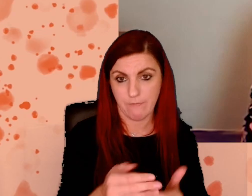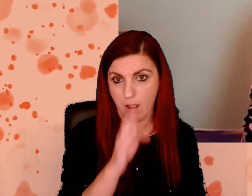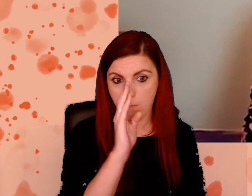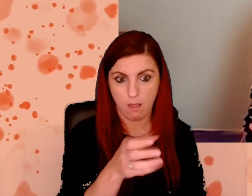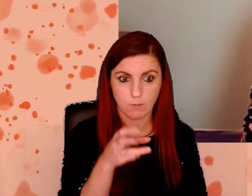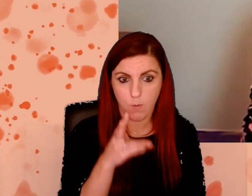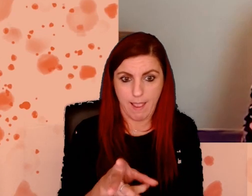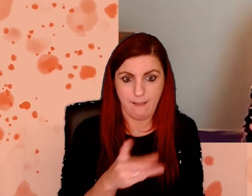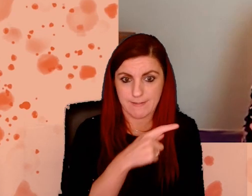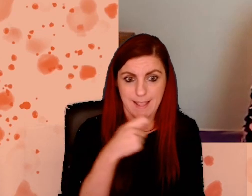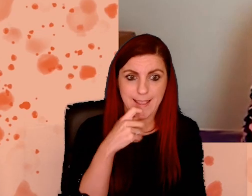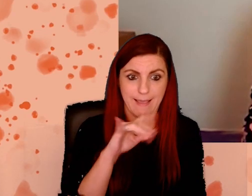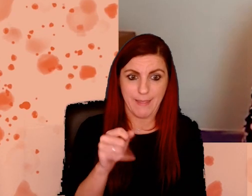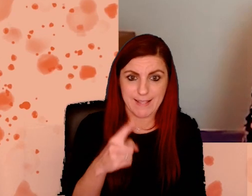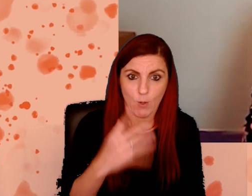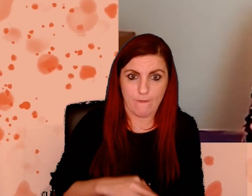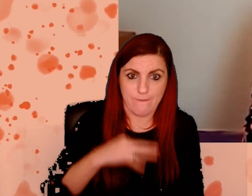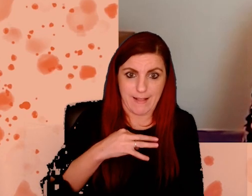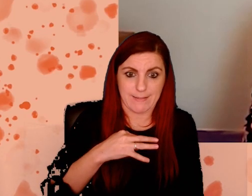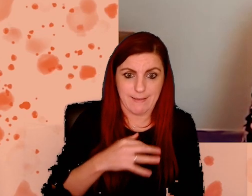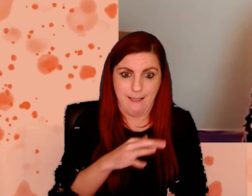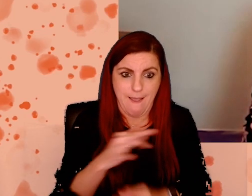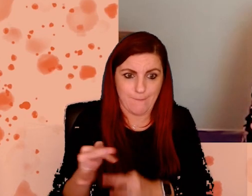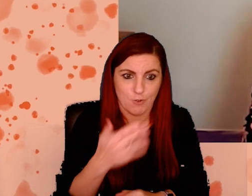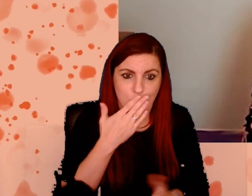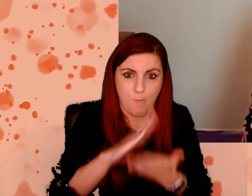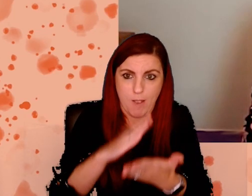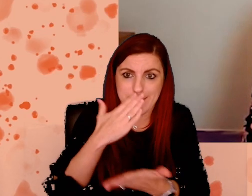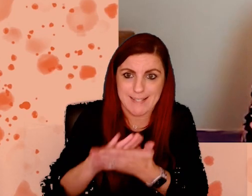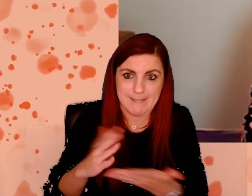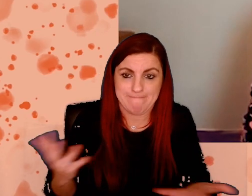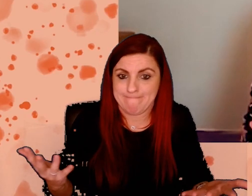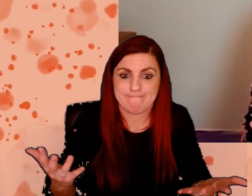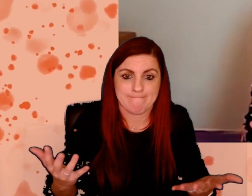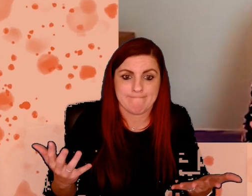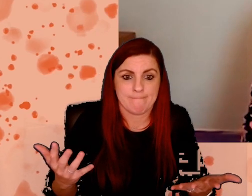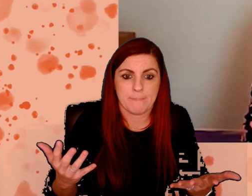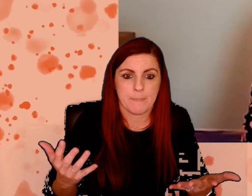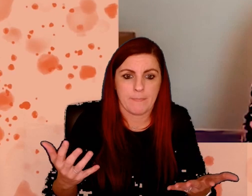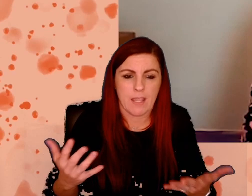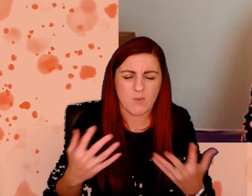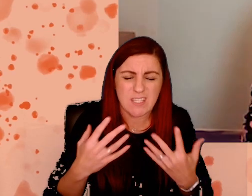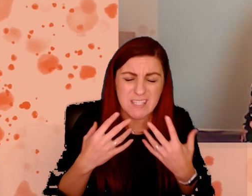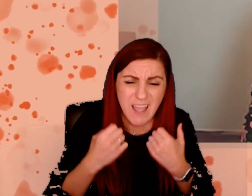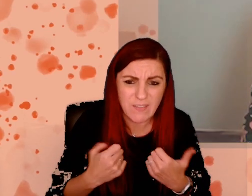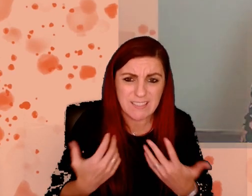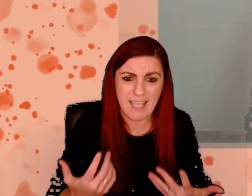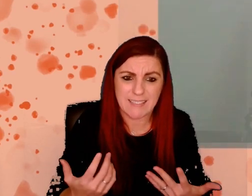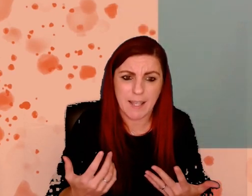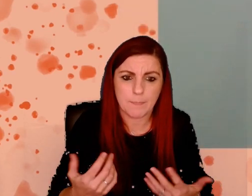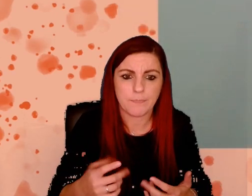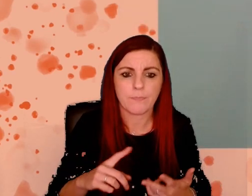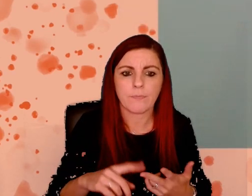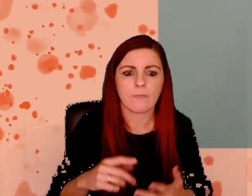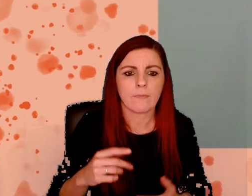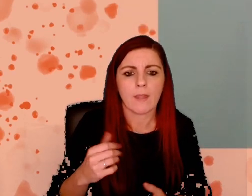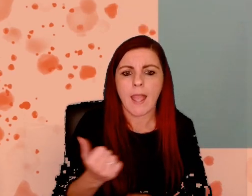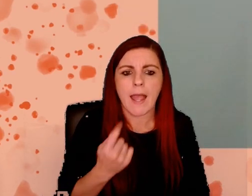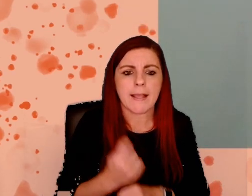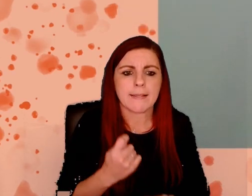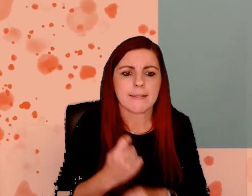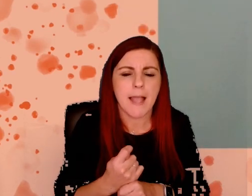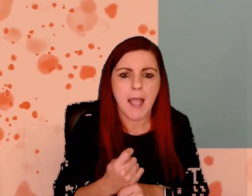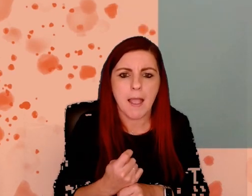of sort of putting it, but that's how you're left coming out of your appointments. And it's devastating, it really is. Anytime I had a